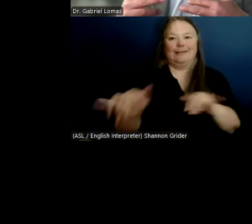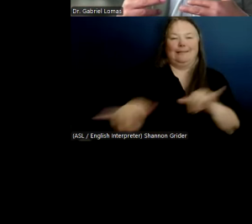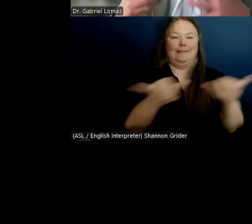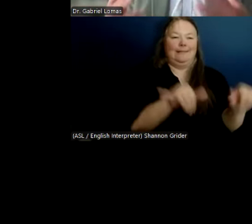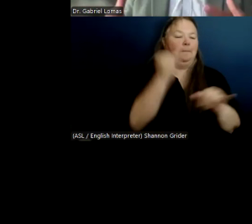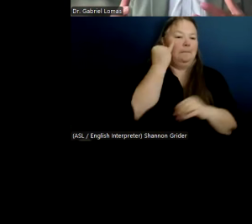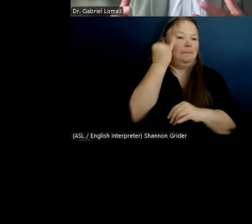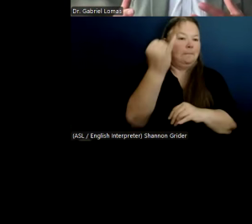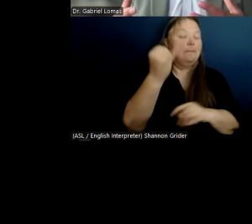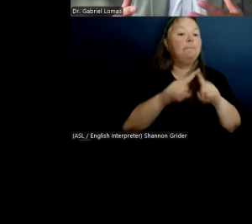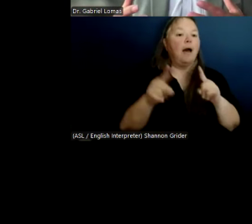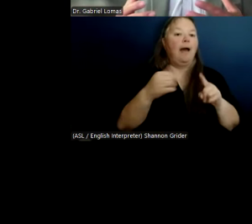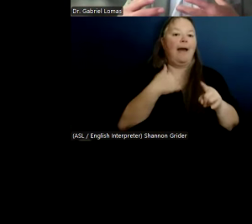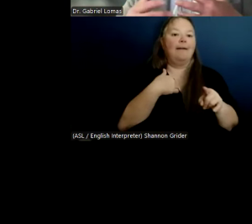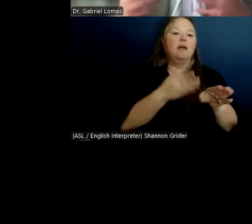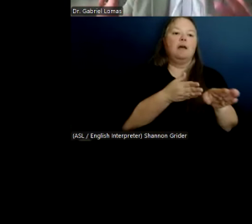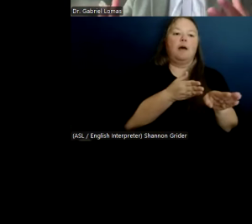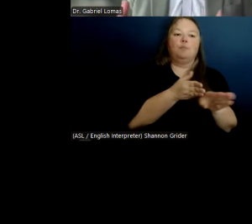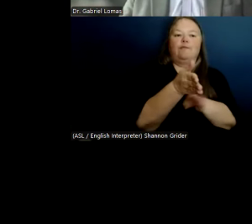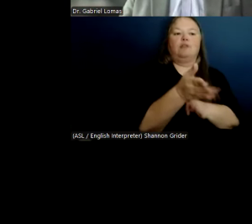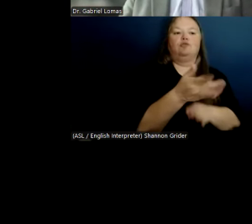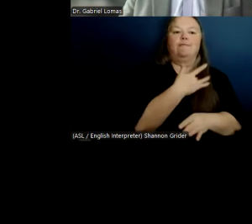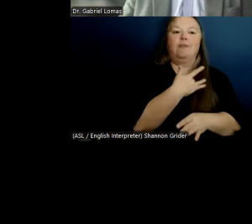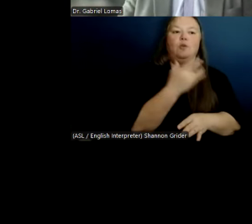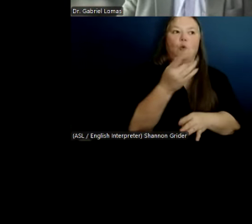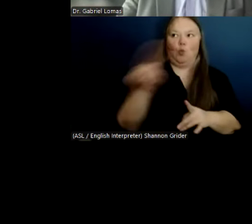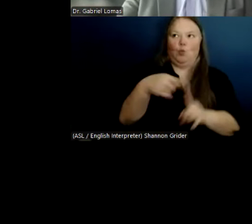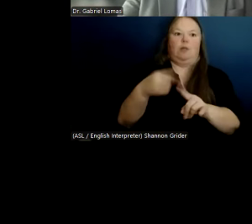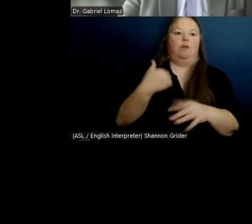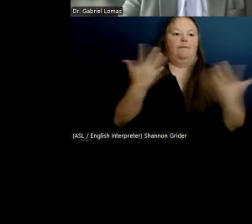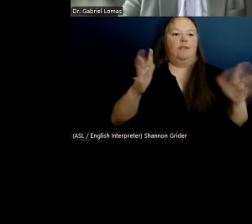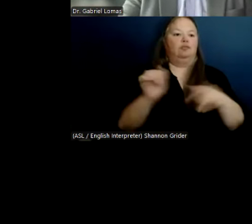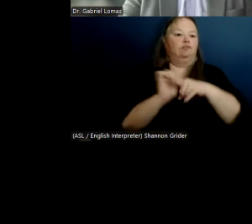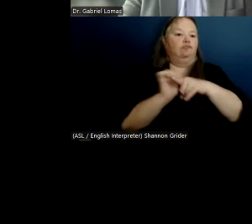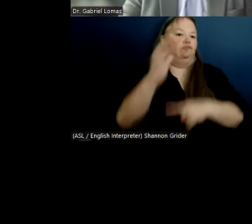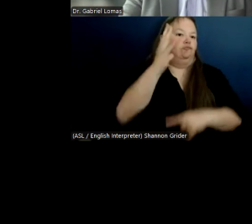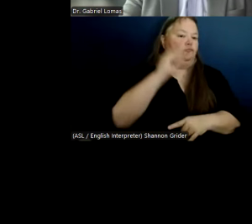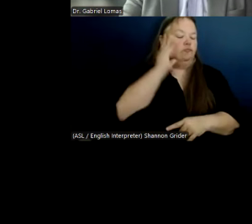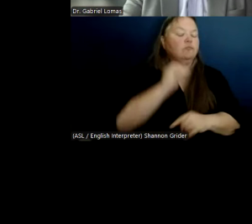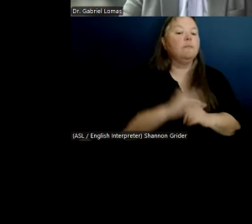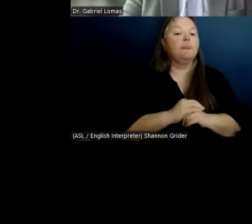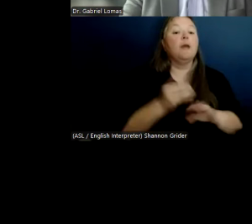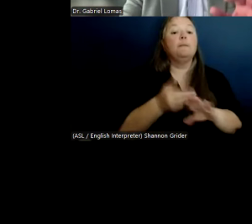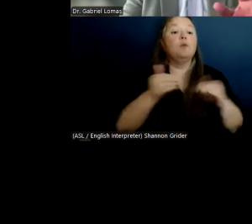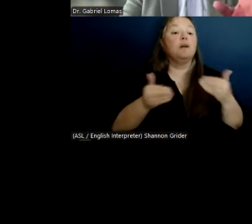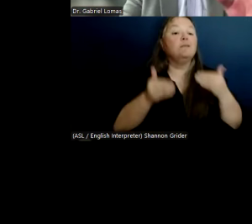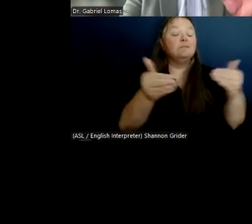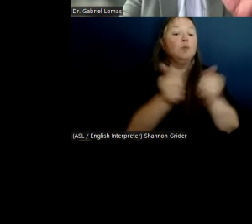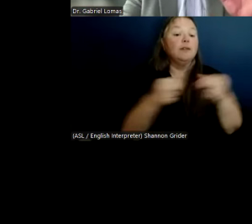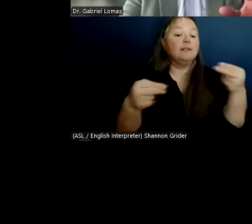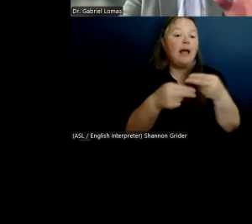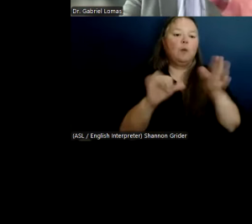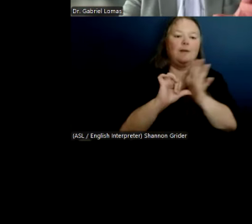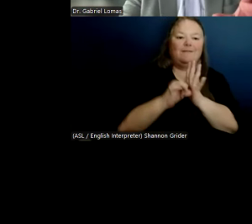there's a very professional feel to it when you've got these people who are highly trained. And before I go to the next slide, I just want to underscore this